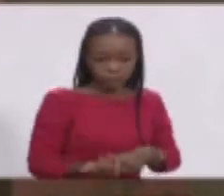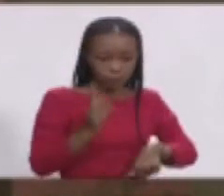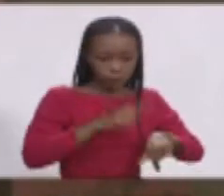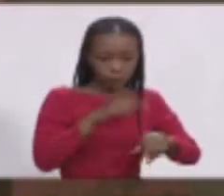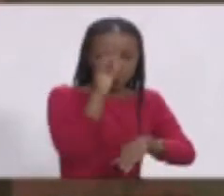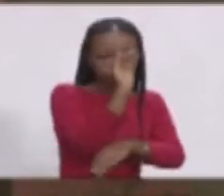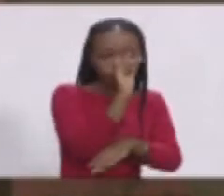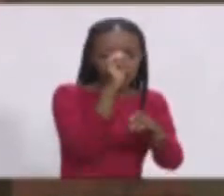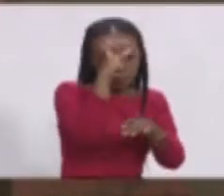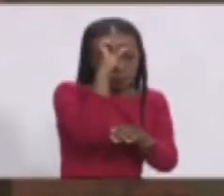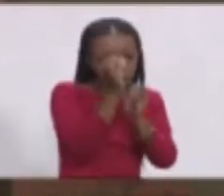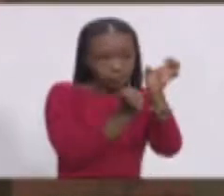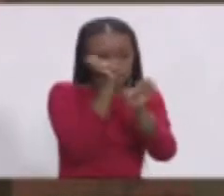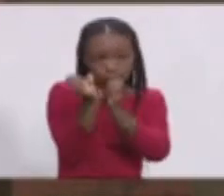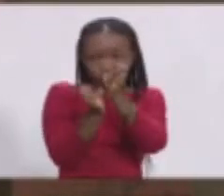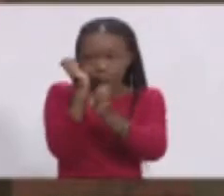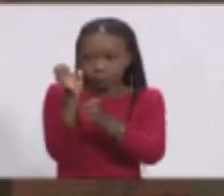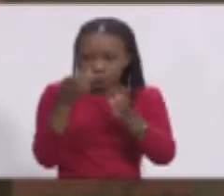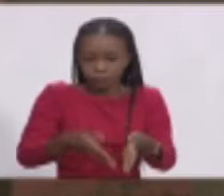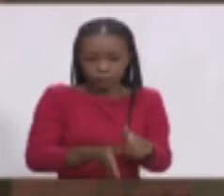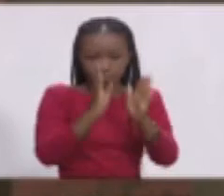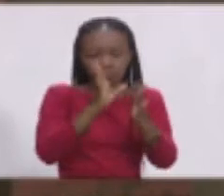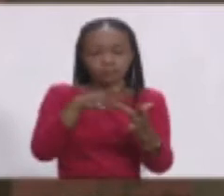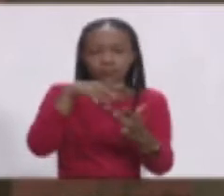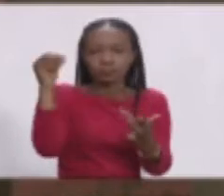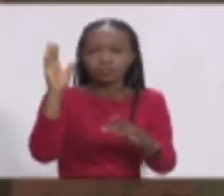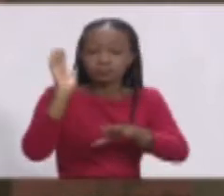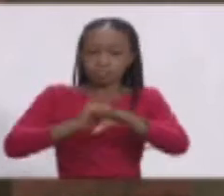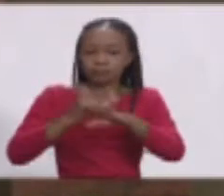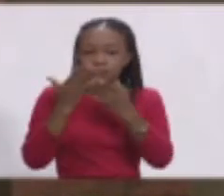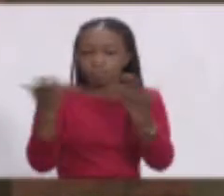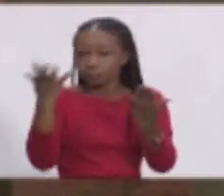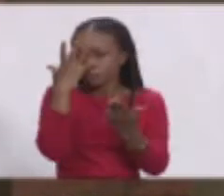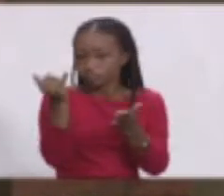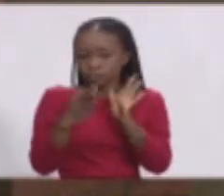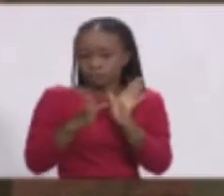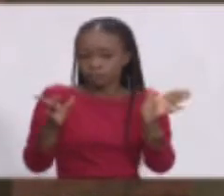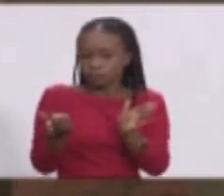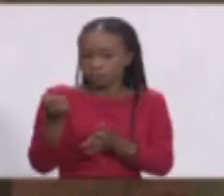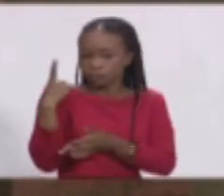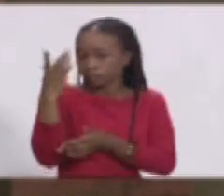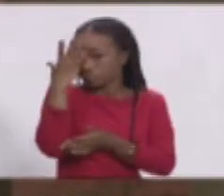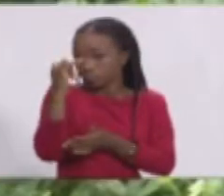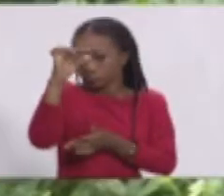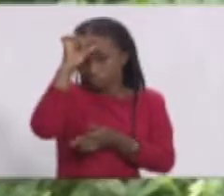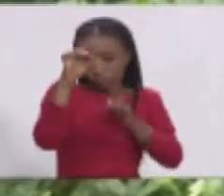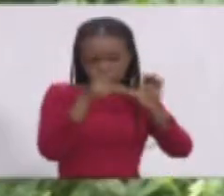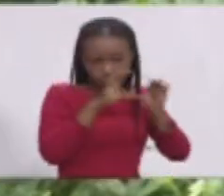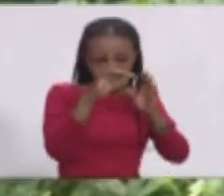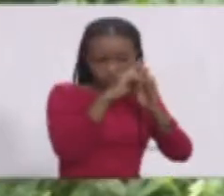to explain the measures that they are taking, which is a good thing. Because when the public understands why the government is doing what it's doing,